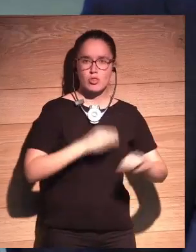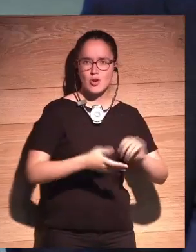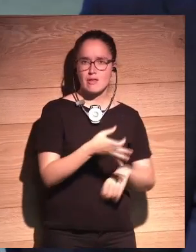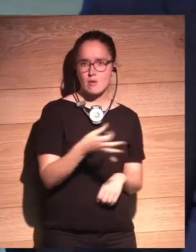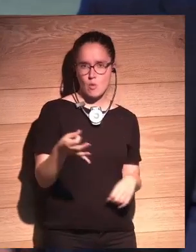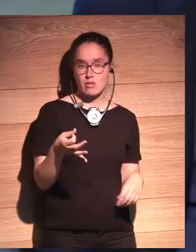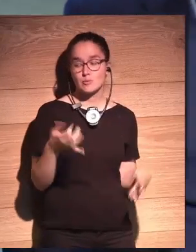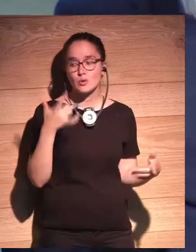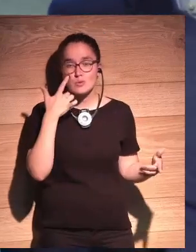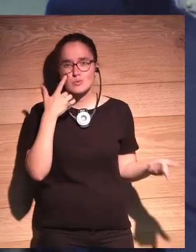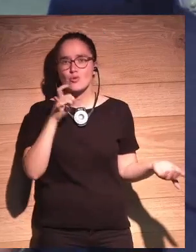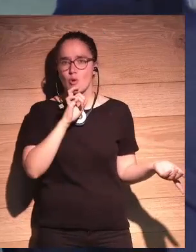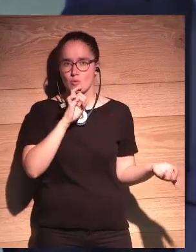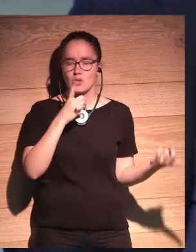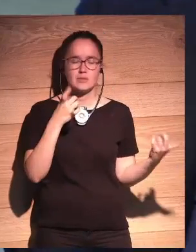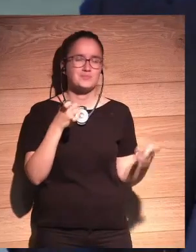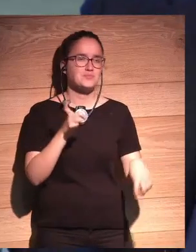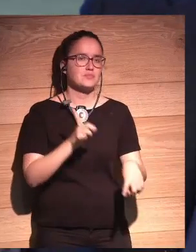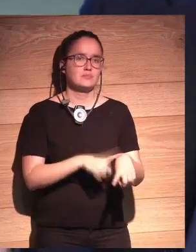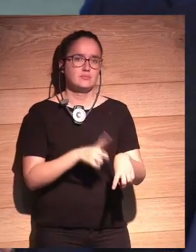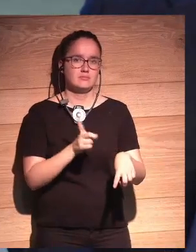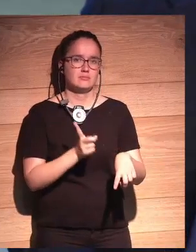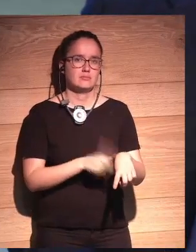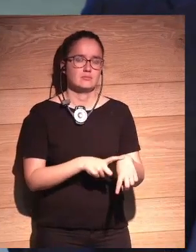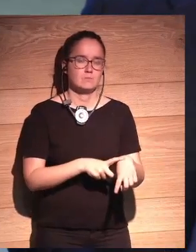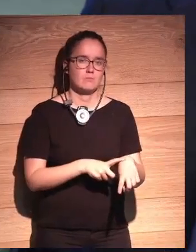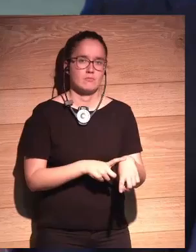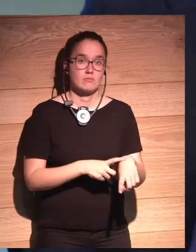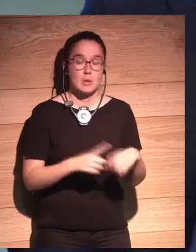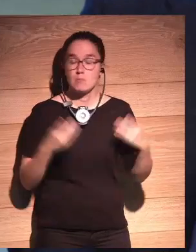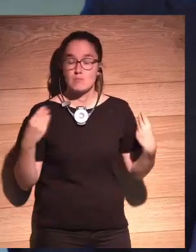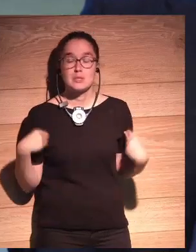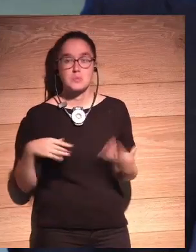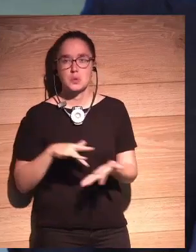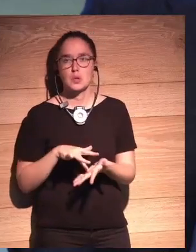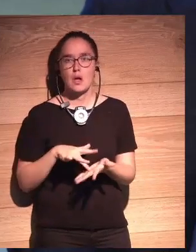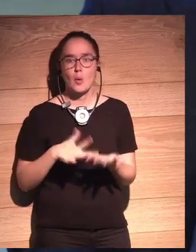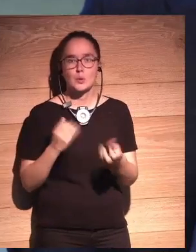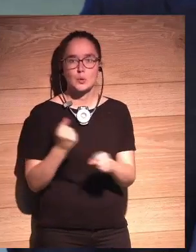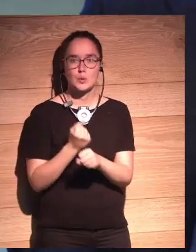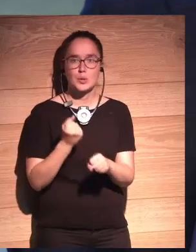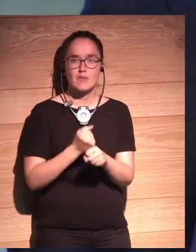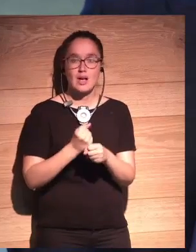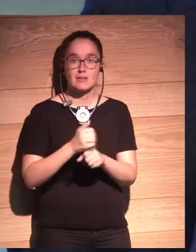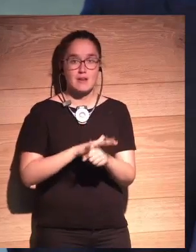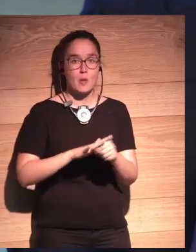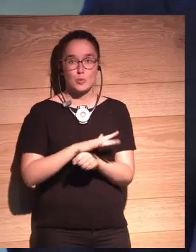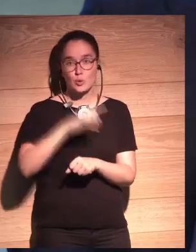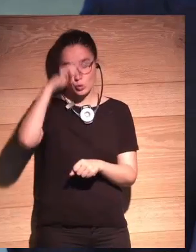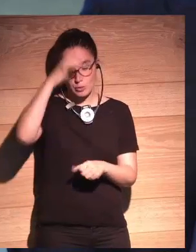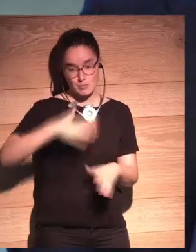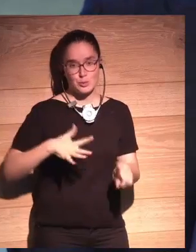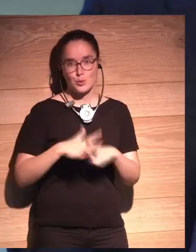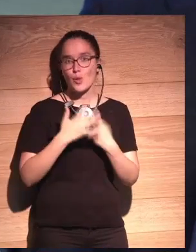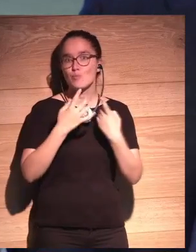timing, and the same issue you have when you work with culture like art, or for me with music, it's a question to